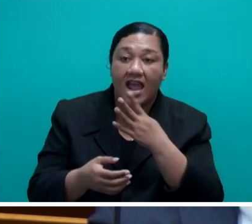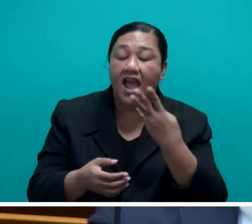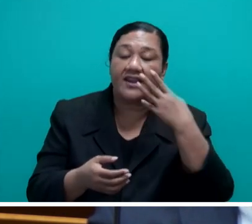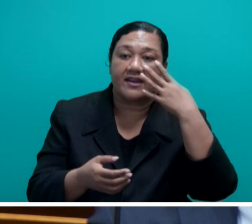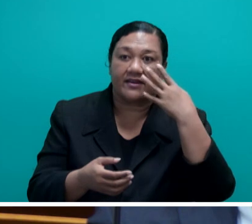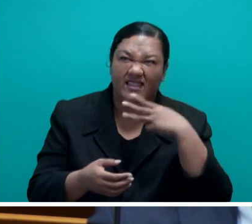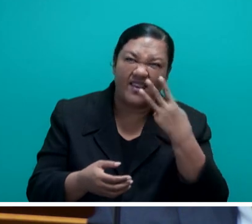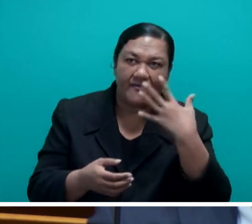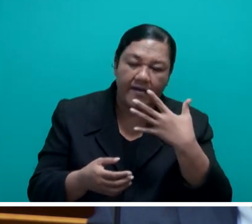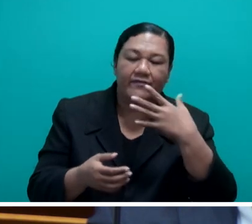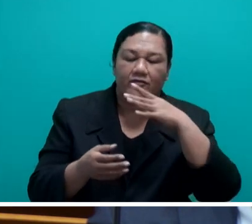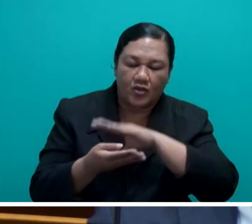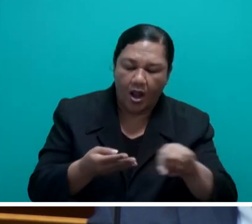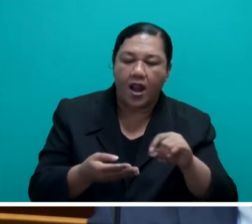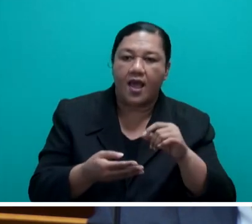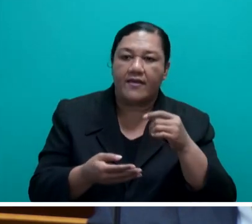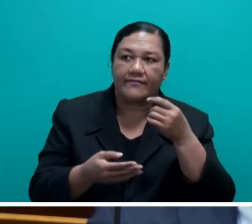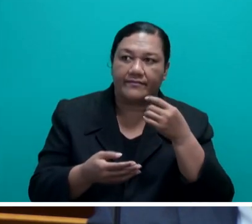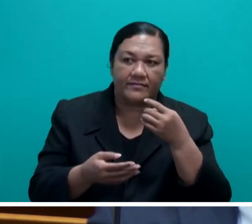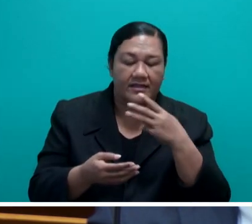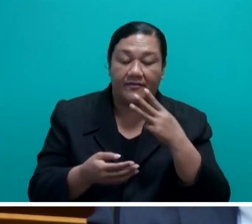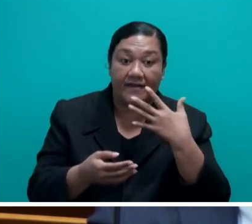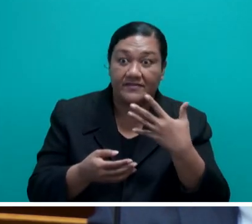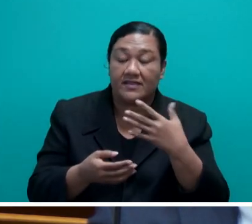$244,335.06. The breakdown are as follows: